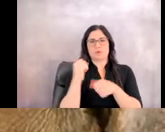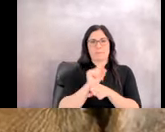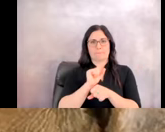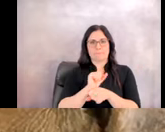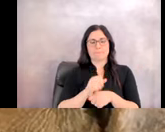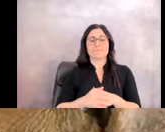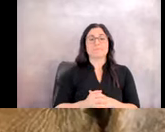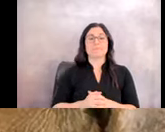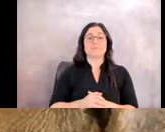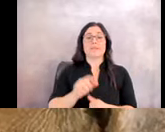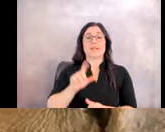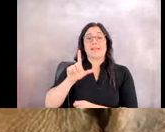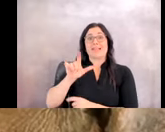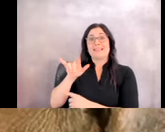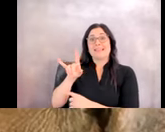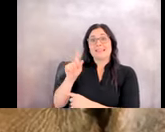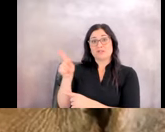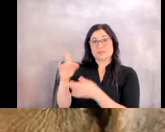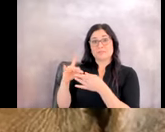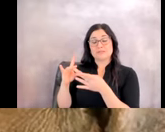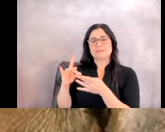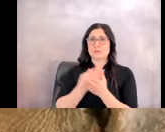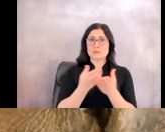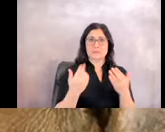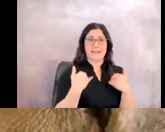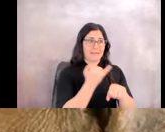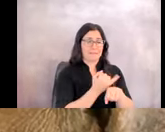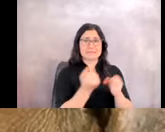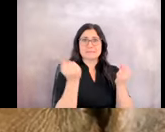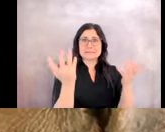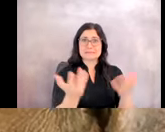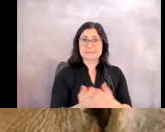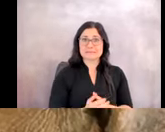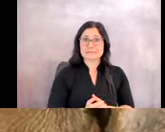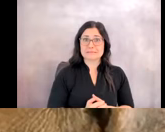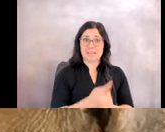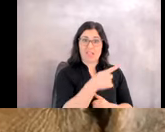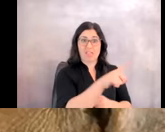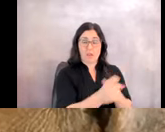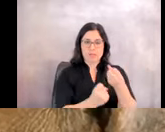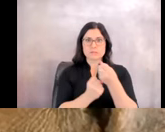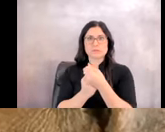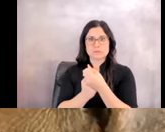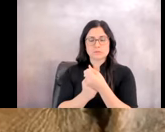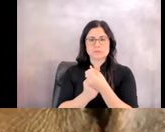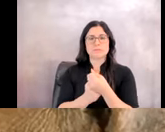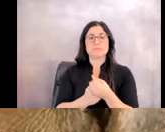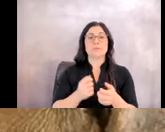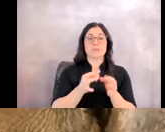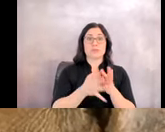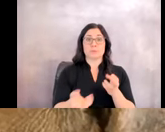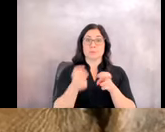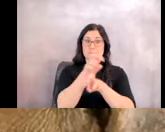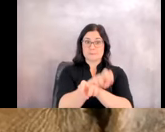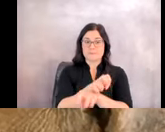As Lydia has mentioned, there are a lot of resources on campus that can assist with any of these. So if you need